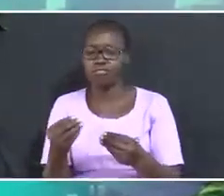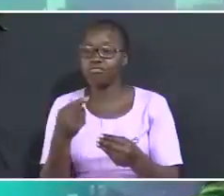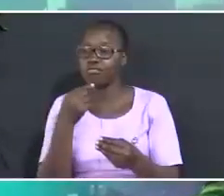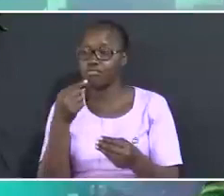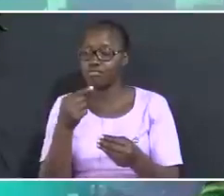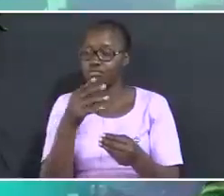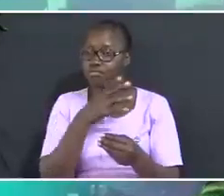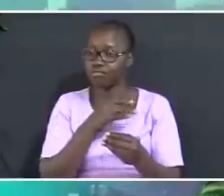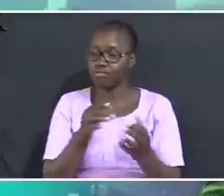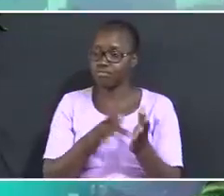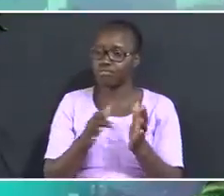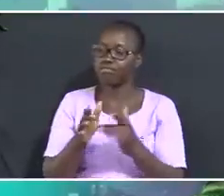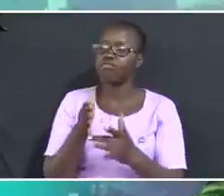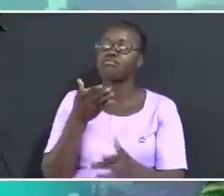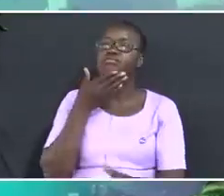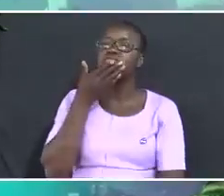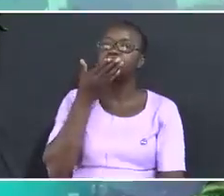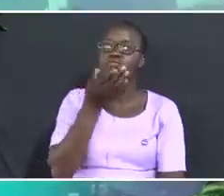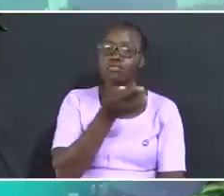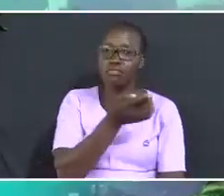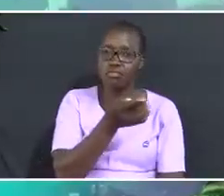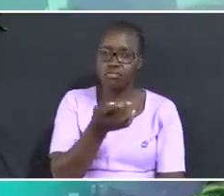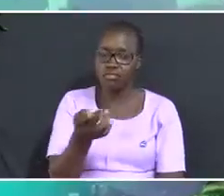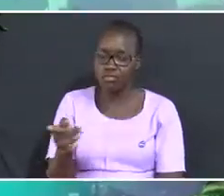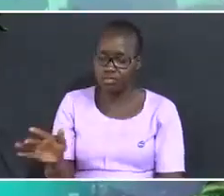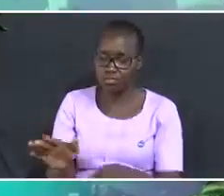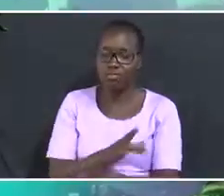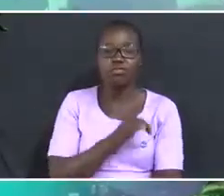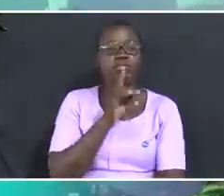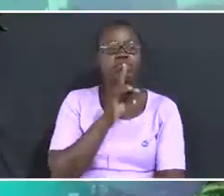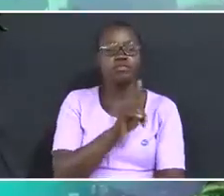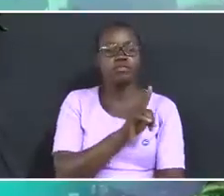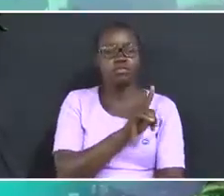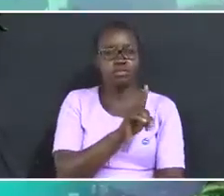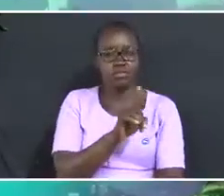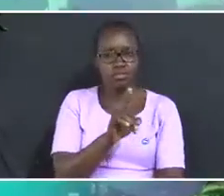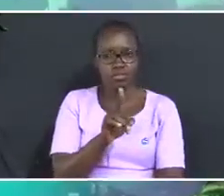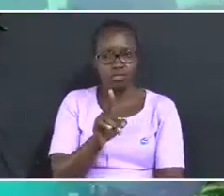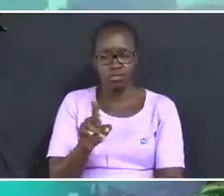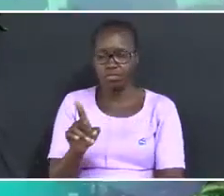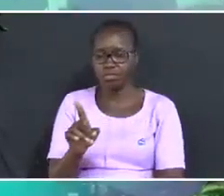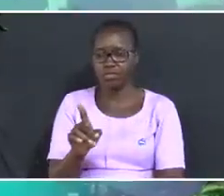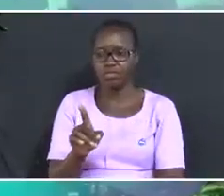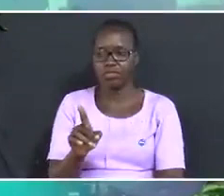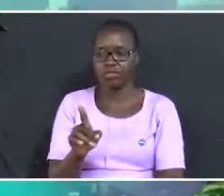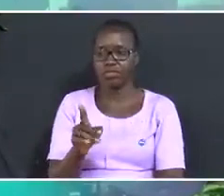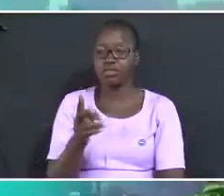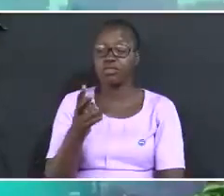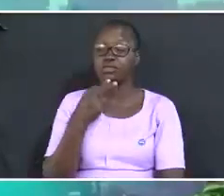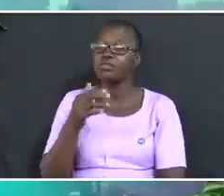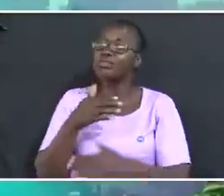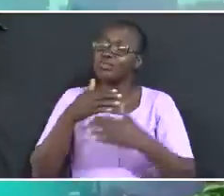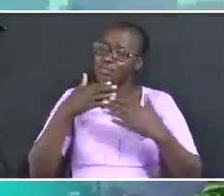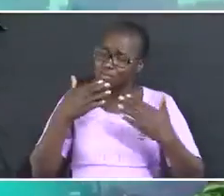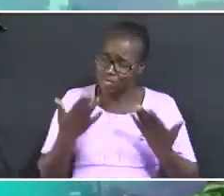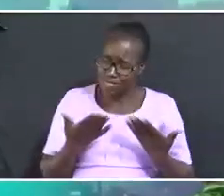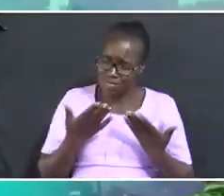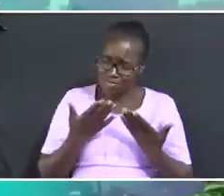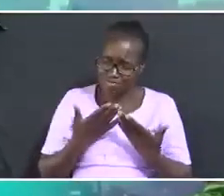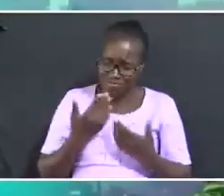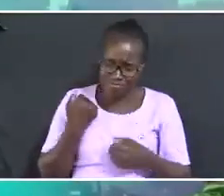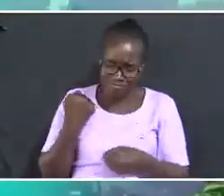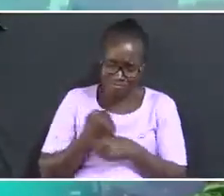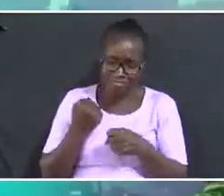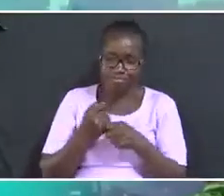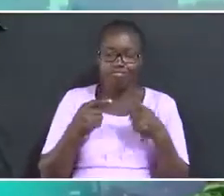and Jesus answered them, most assuredly, I say to you, whoever commits